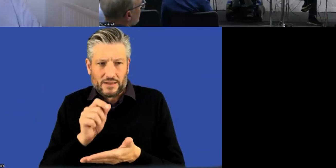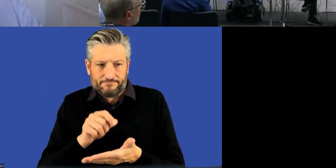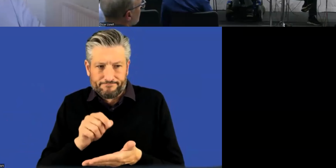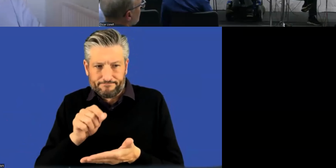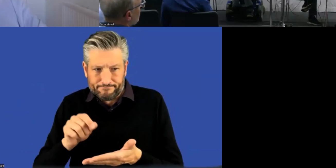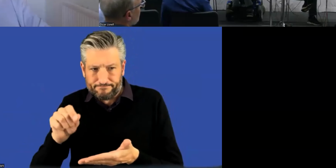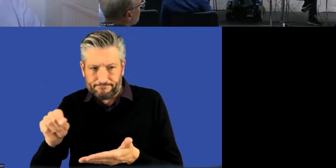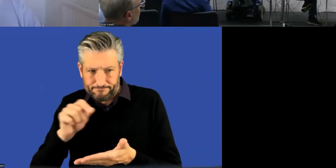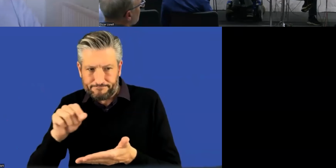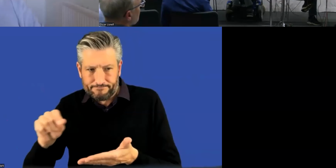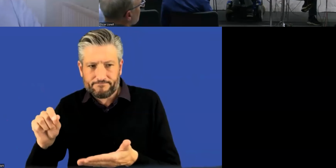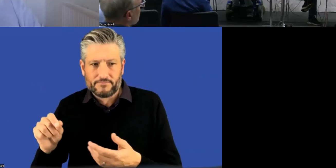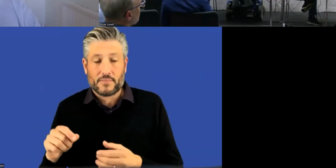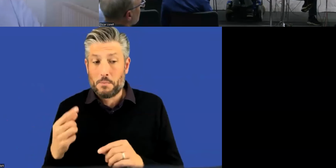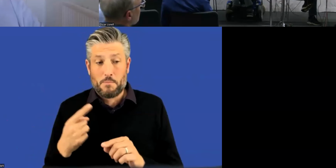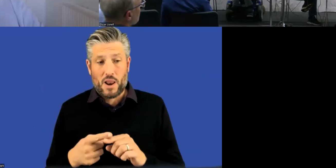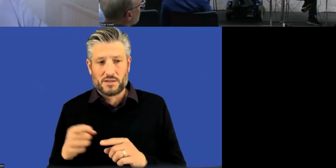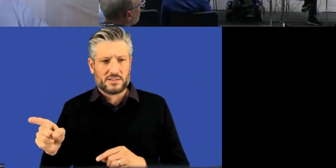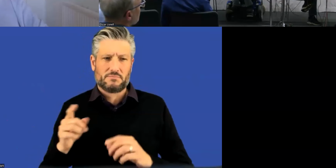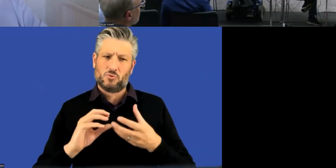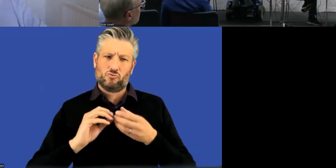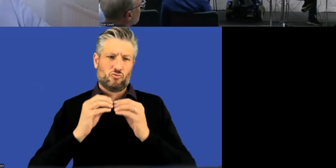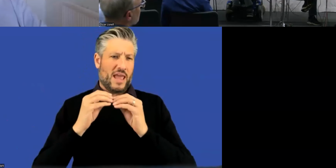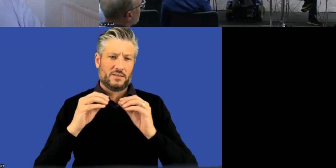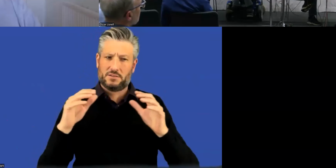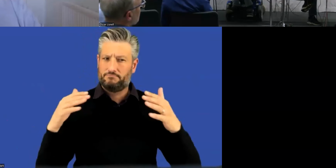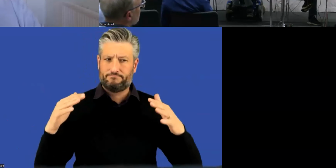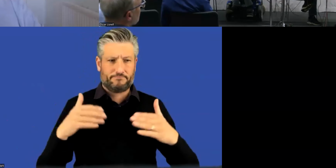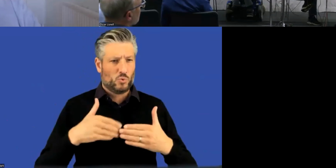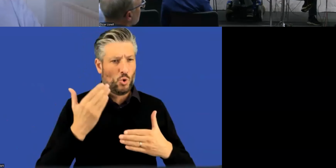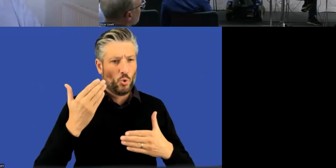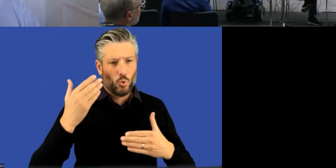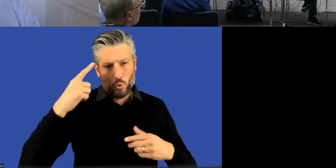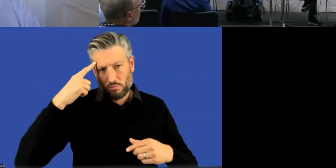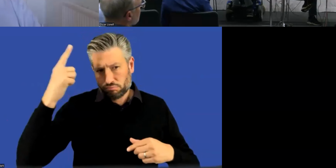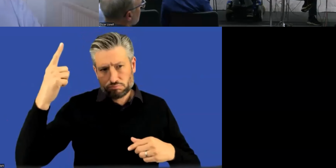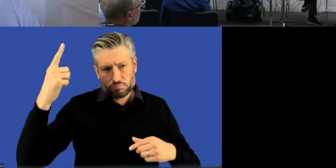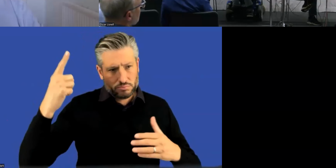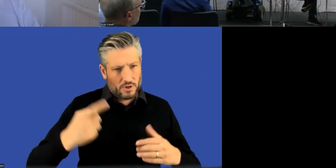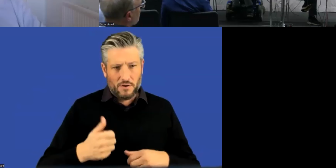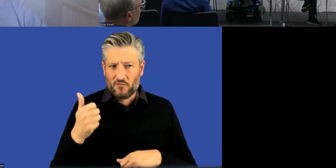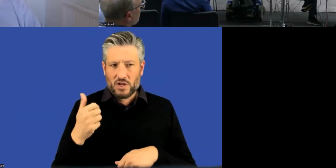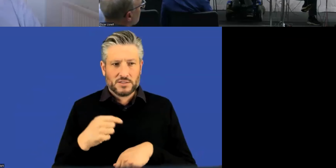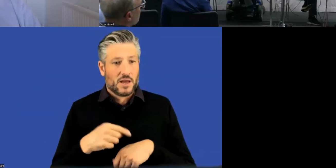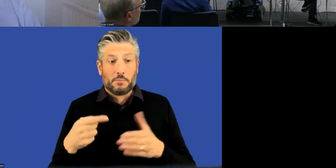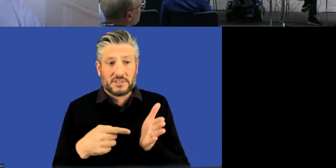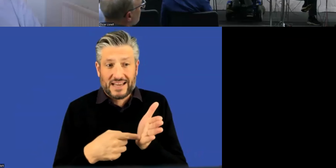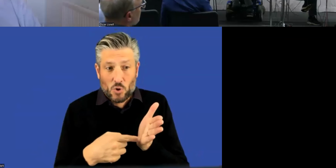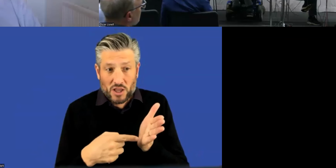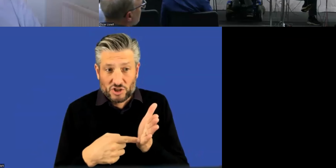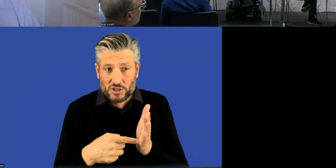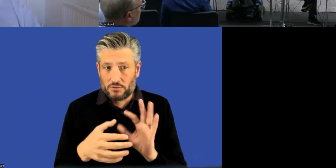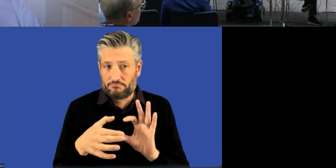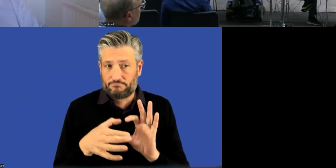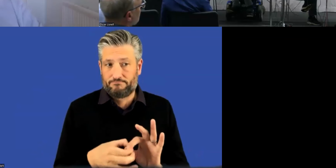instruments and creator of new innovative instruments through technology. And I